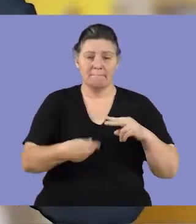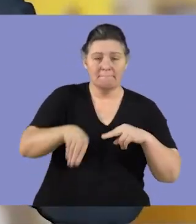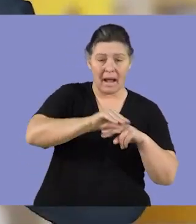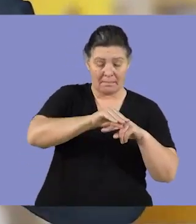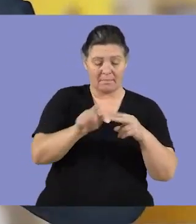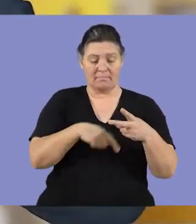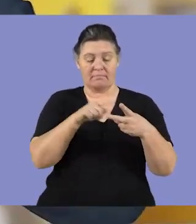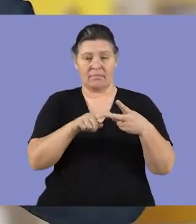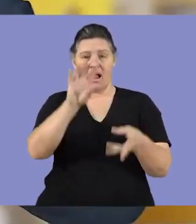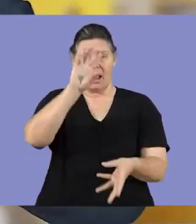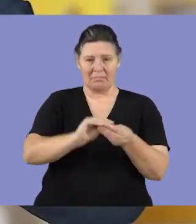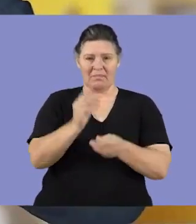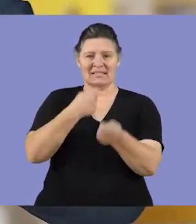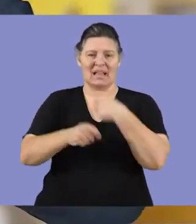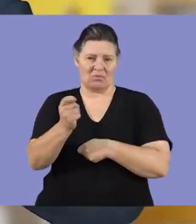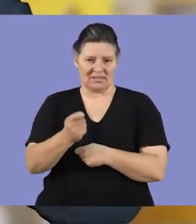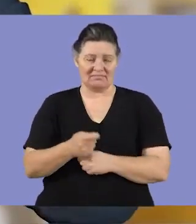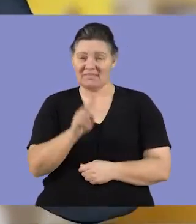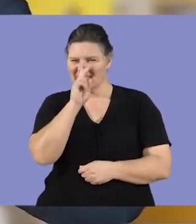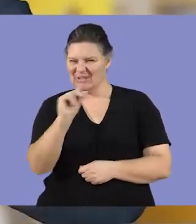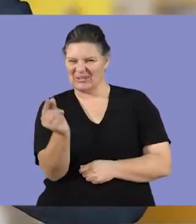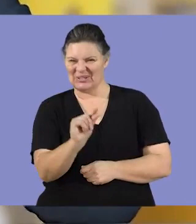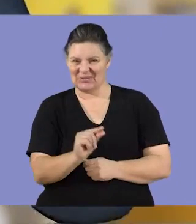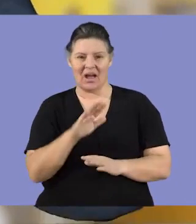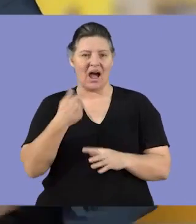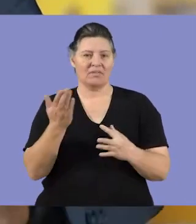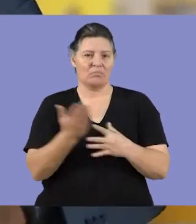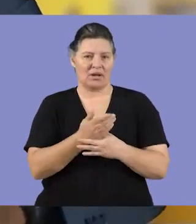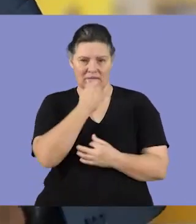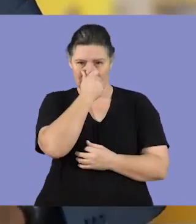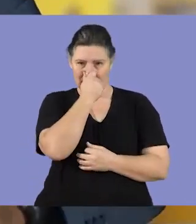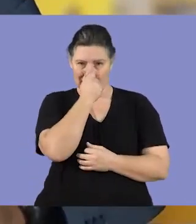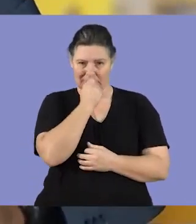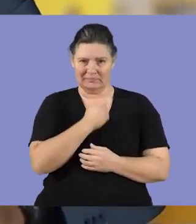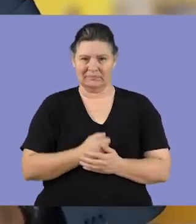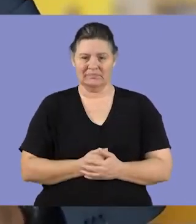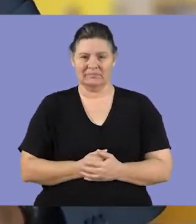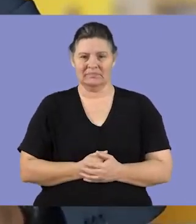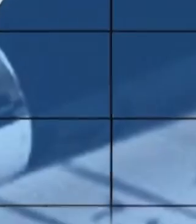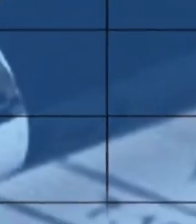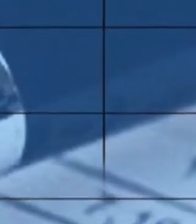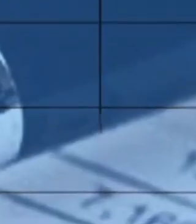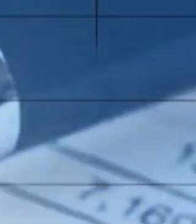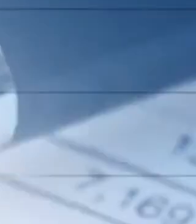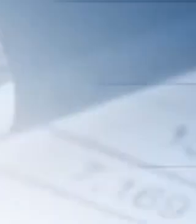you have the markup, and then you need to calculate the selling price. I'm going to see you just now after the ad break.